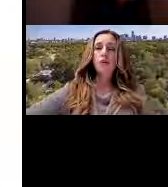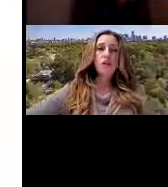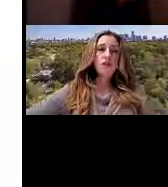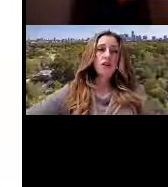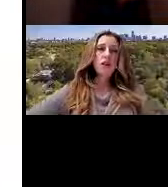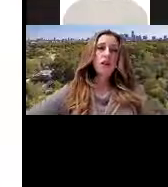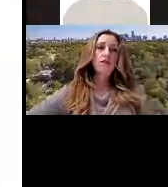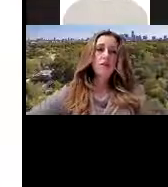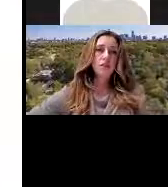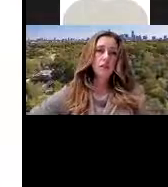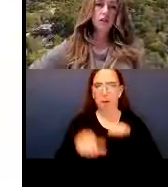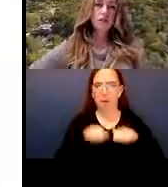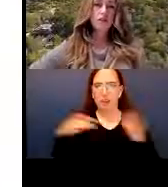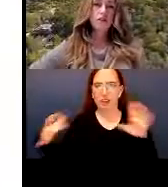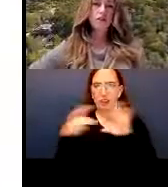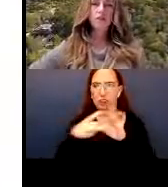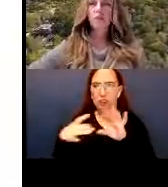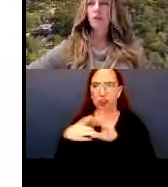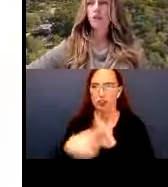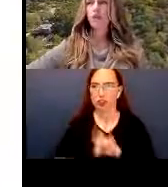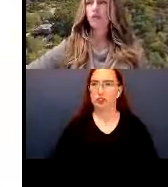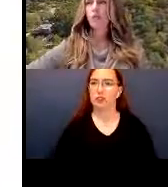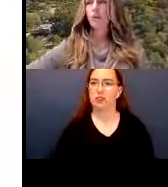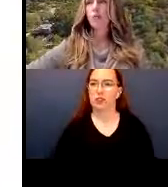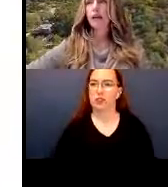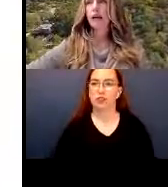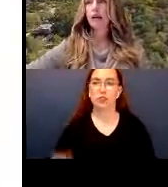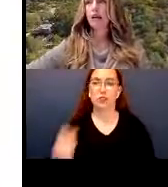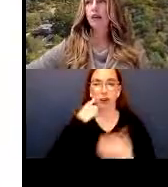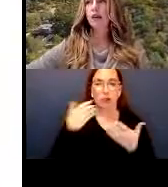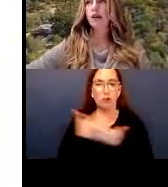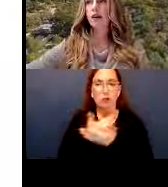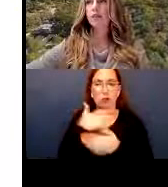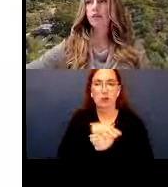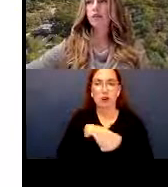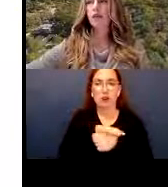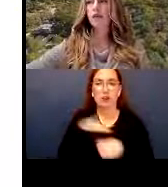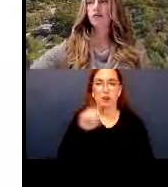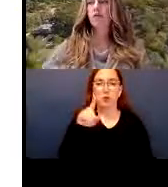new location of the Zilker Hillside Theater being over there by the